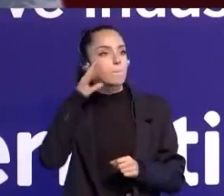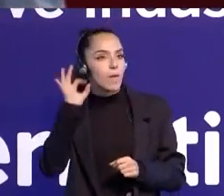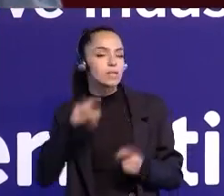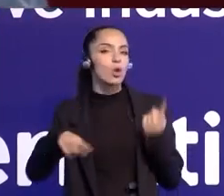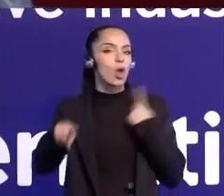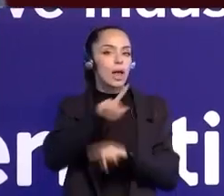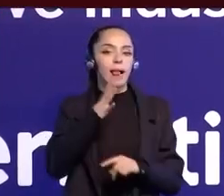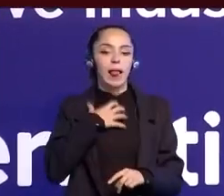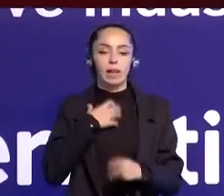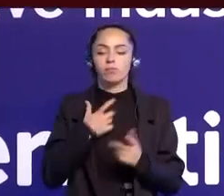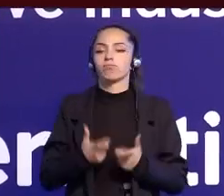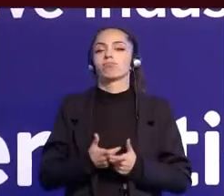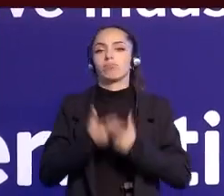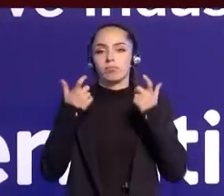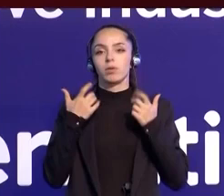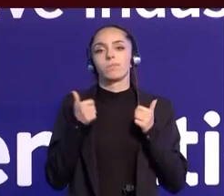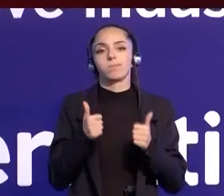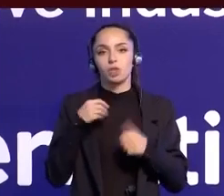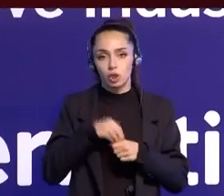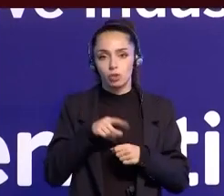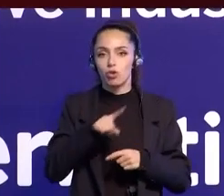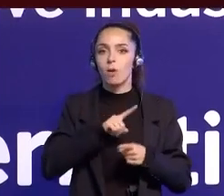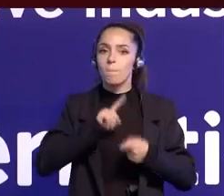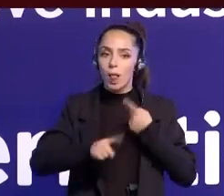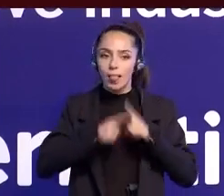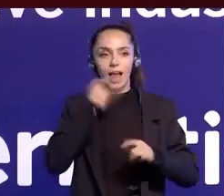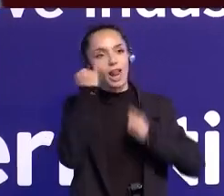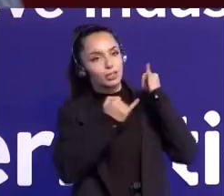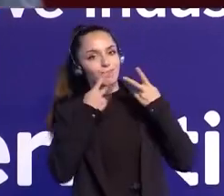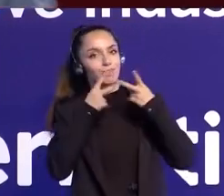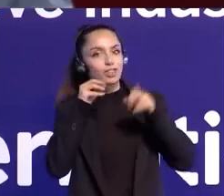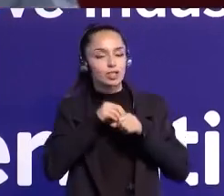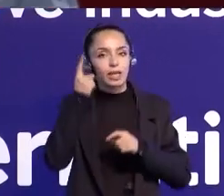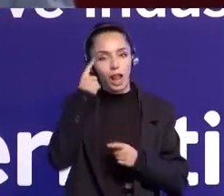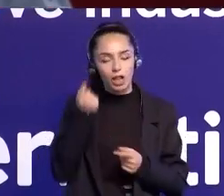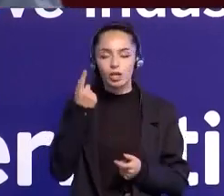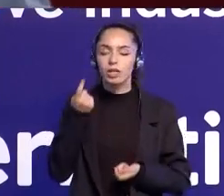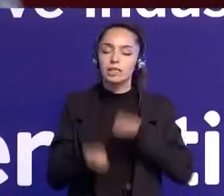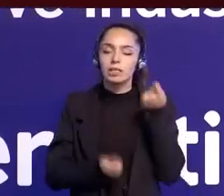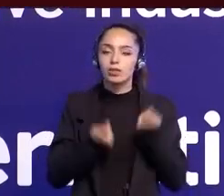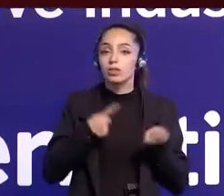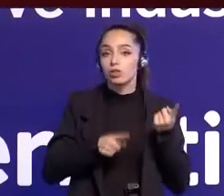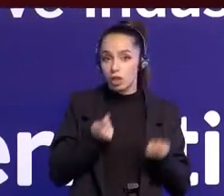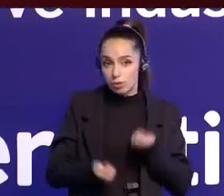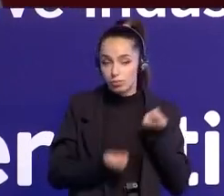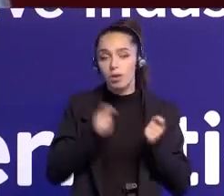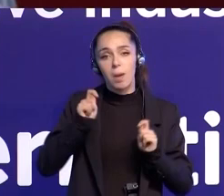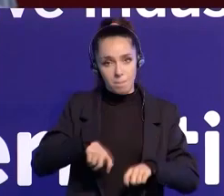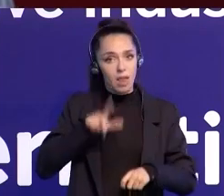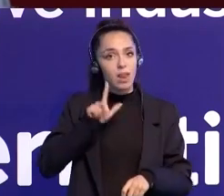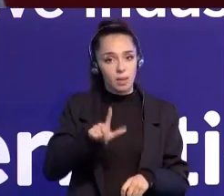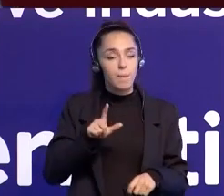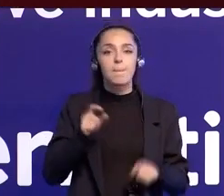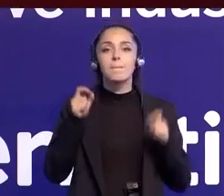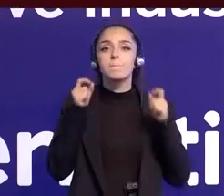of policy-making skills in creative industries, and the British Council was really supported in this